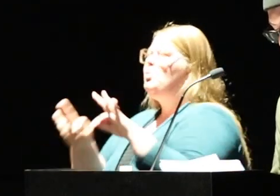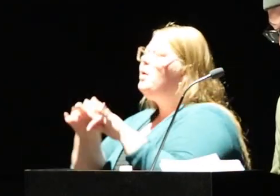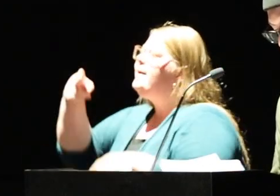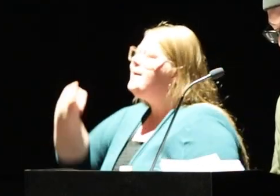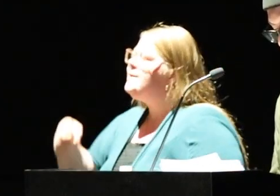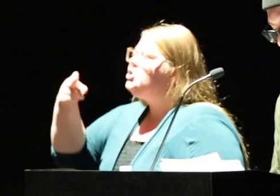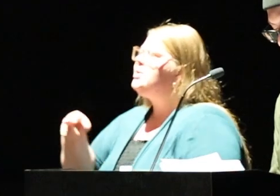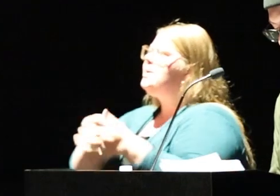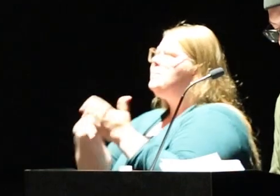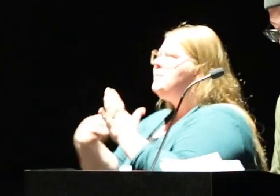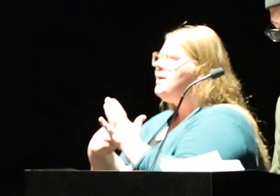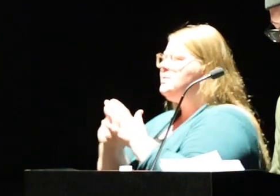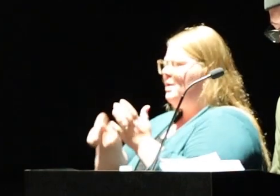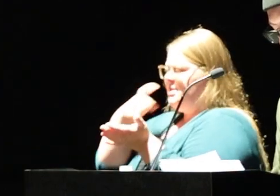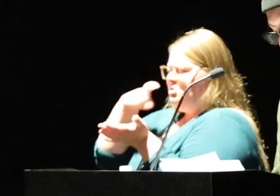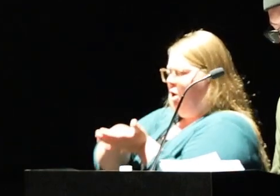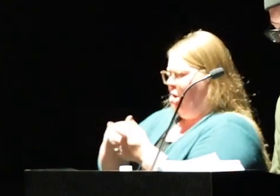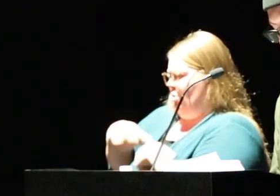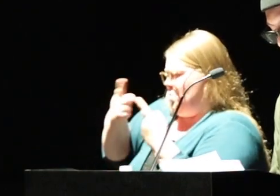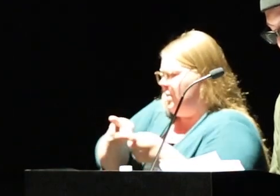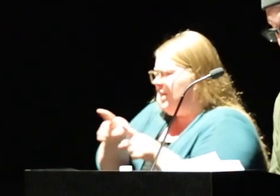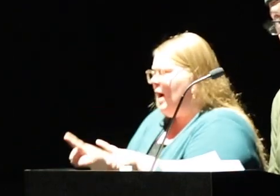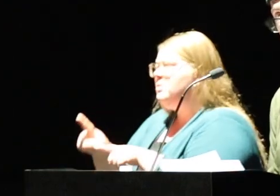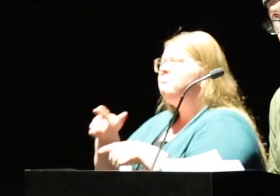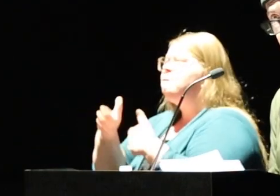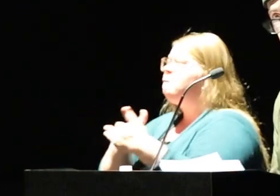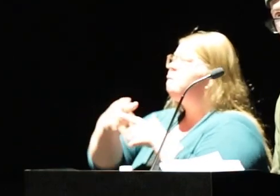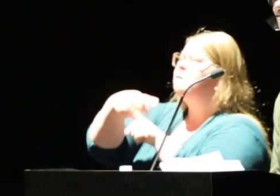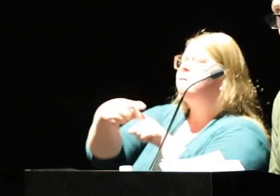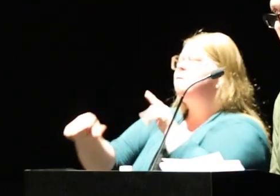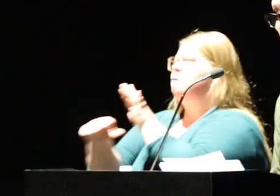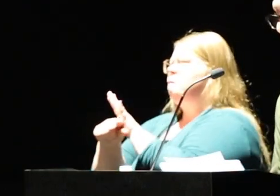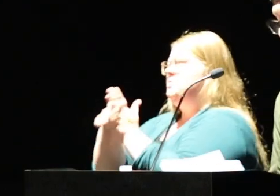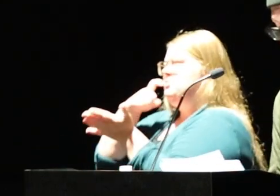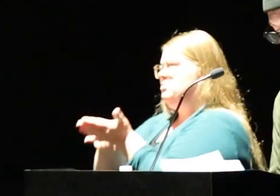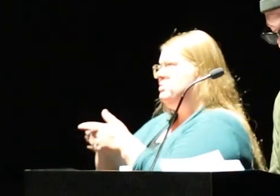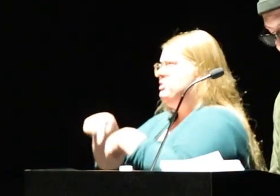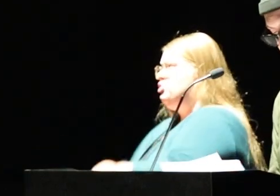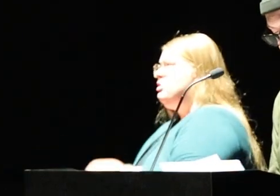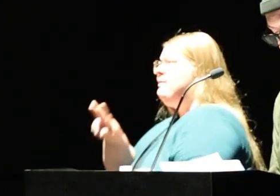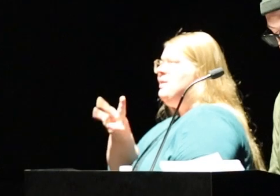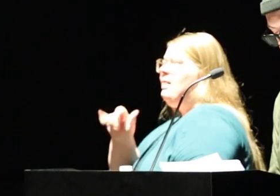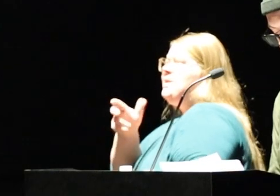context, bad and good, ugly and beautiful. This applies to the Vignelli Center as it does to any